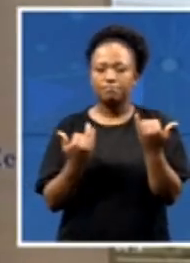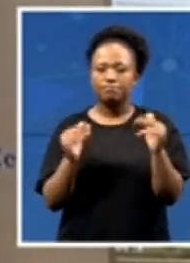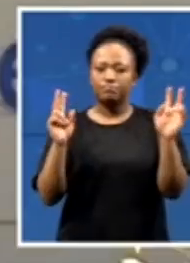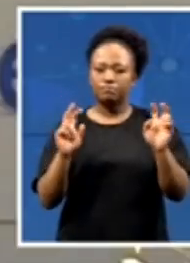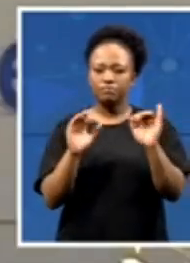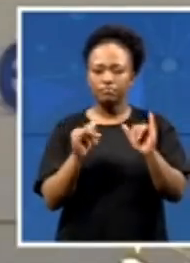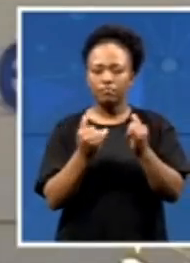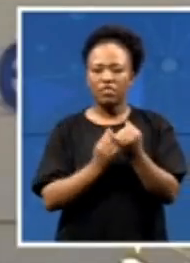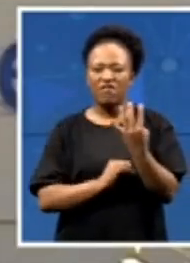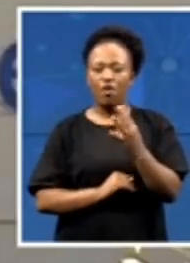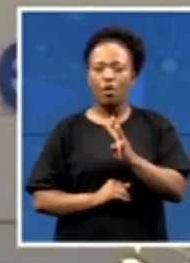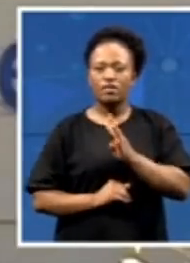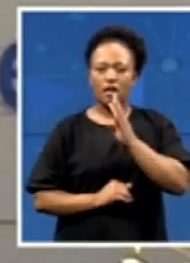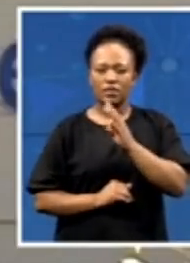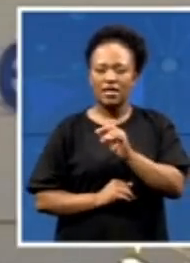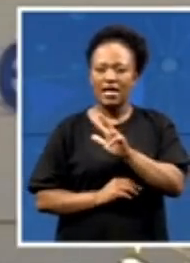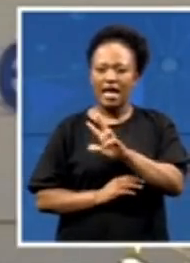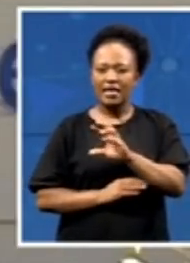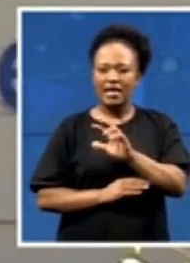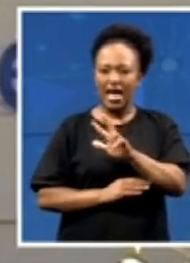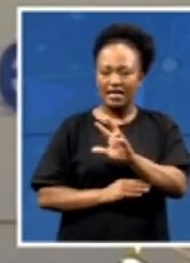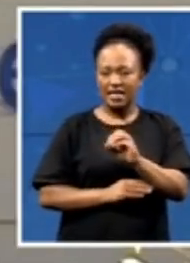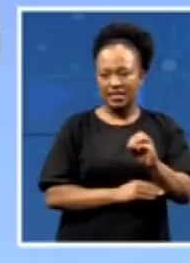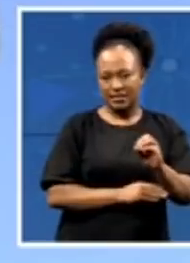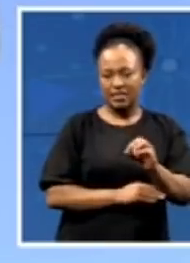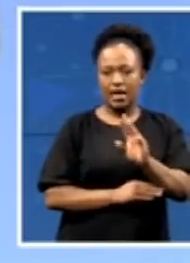4,804 megawatts on planned maintenance, while another